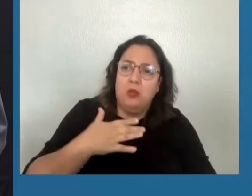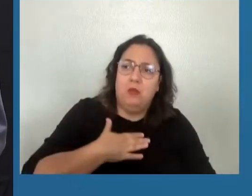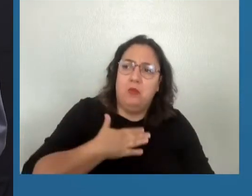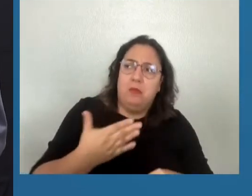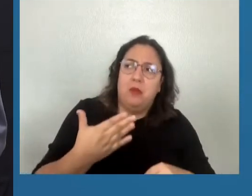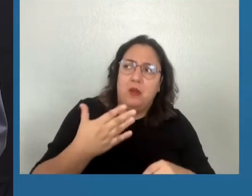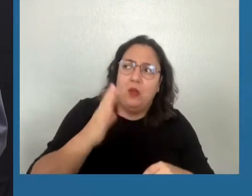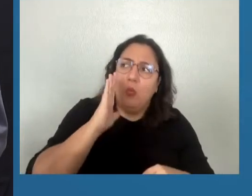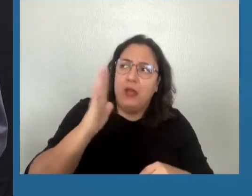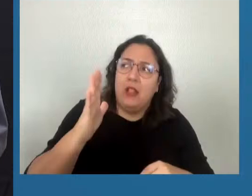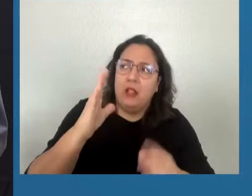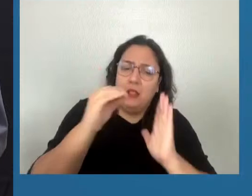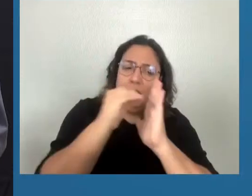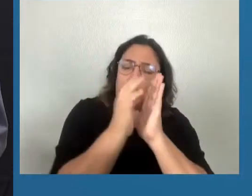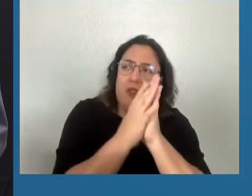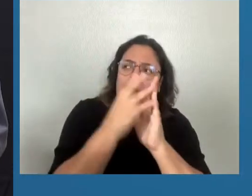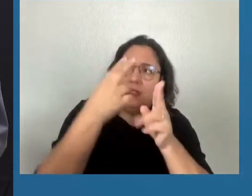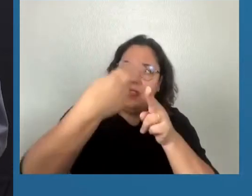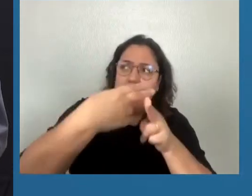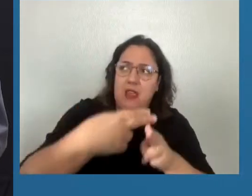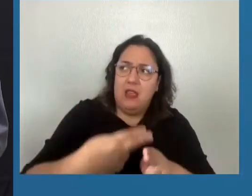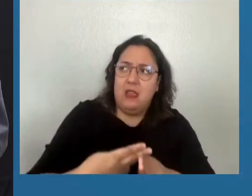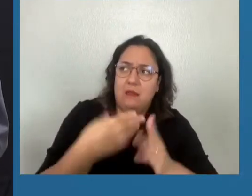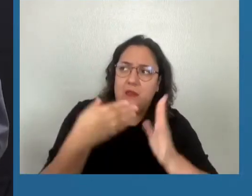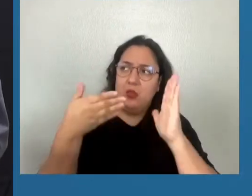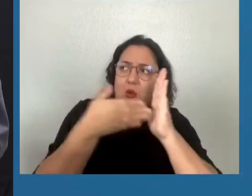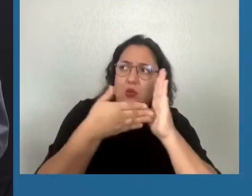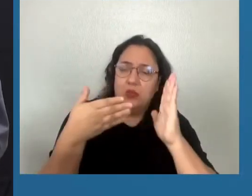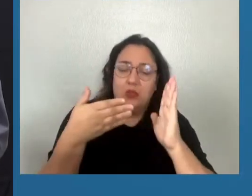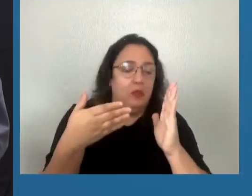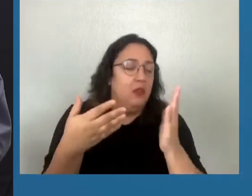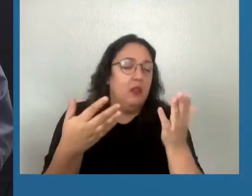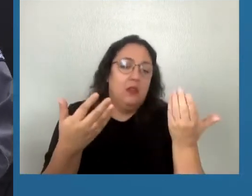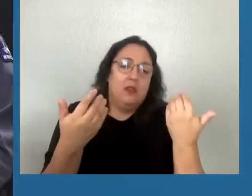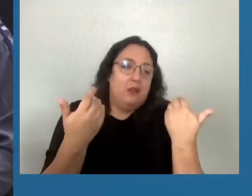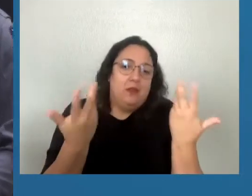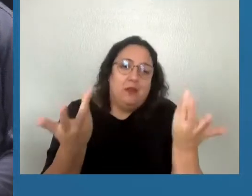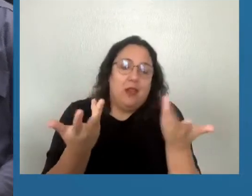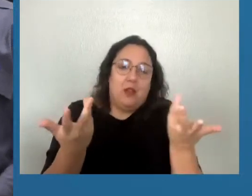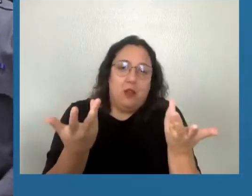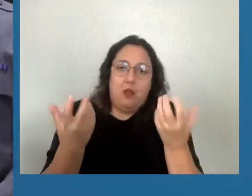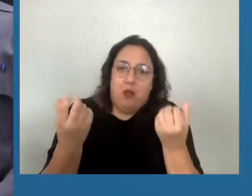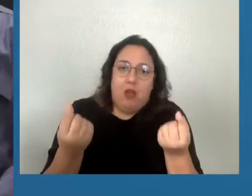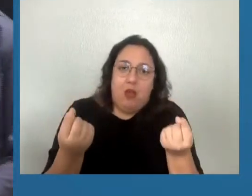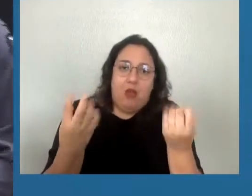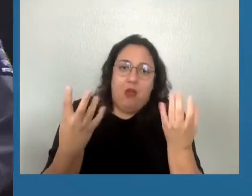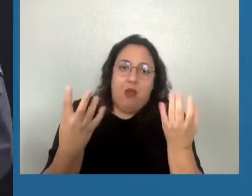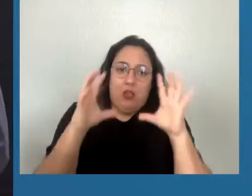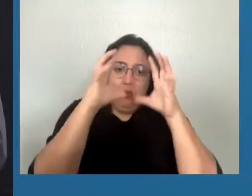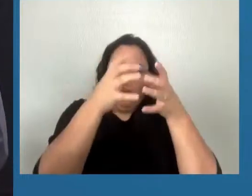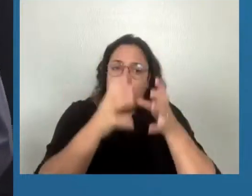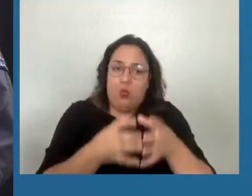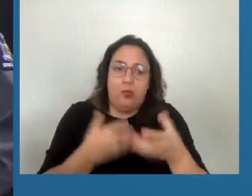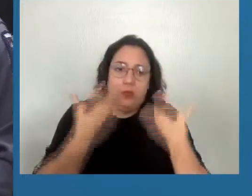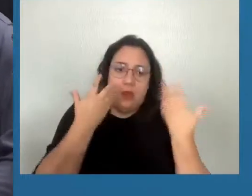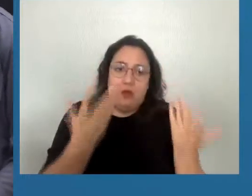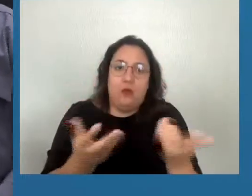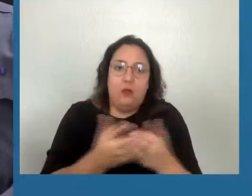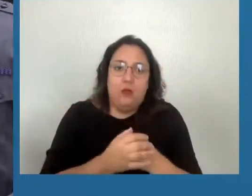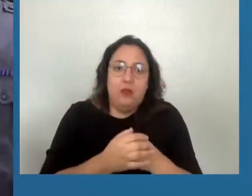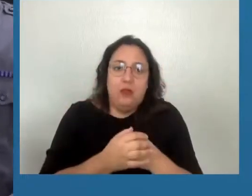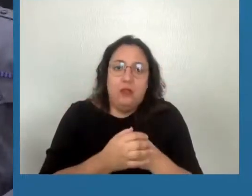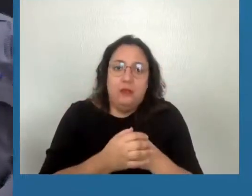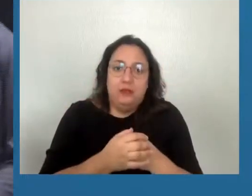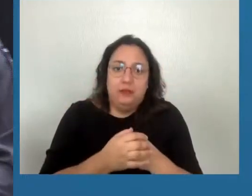people? We're doing this in batches. You know, I don't know. Do we know how many more are coming, Marcos? I mean, we're just